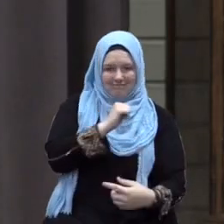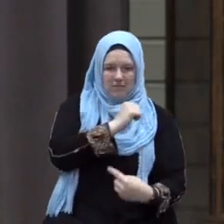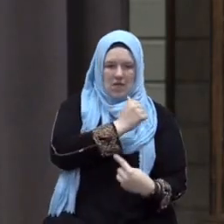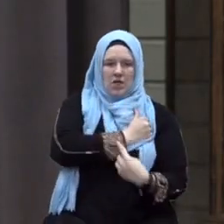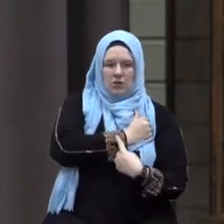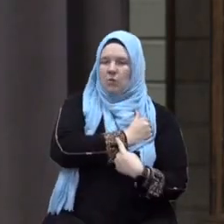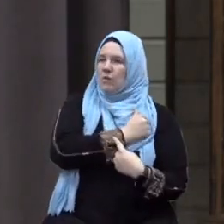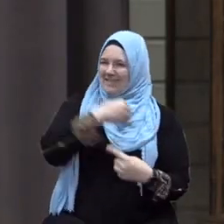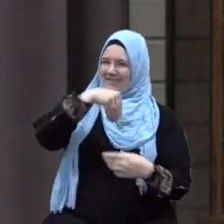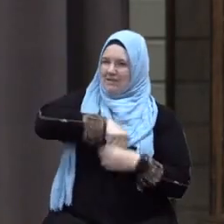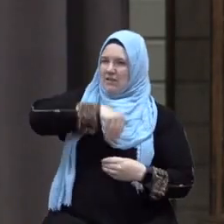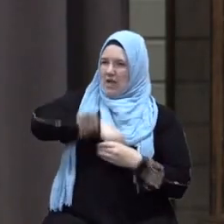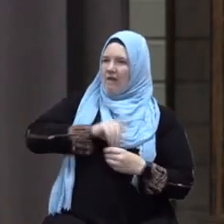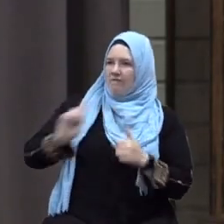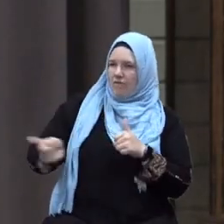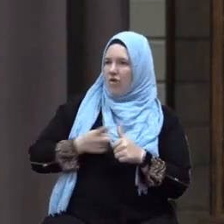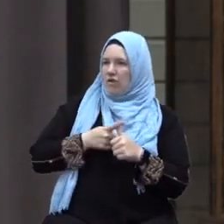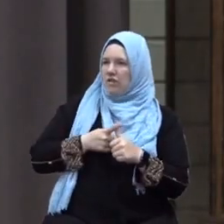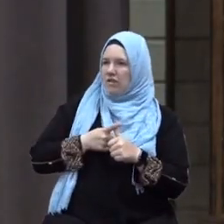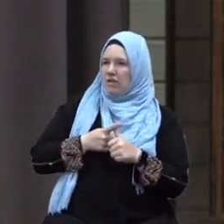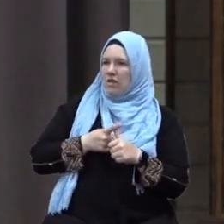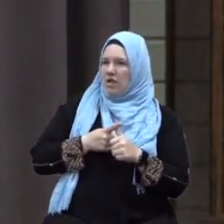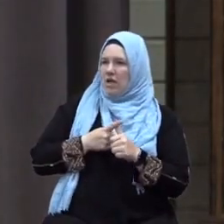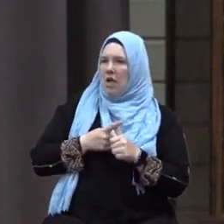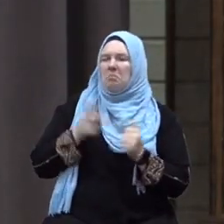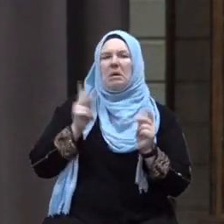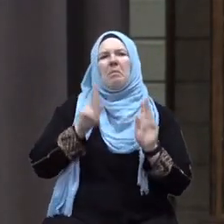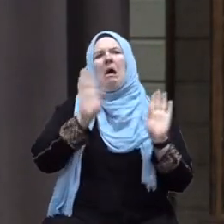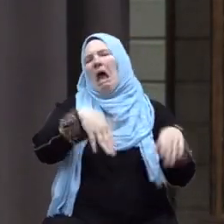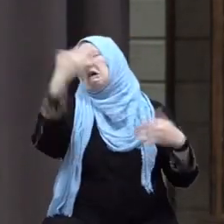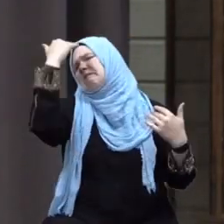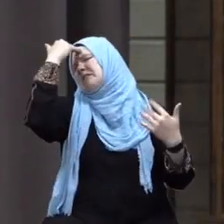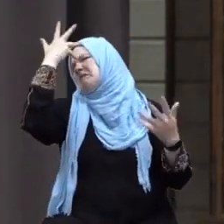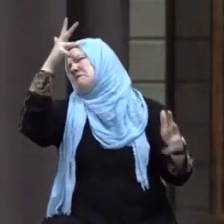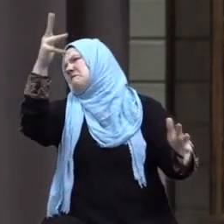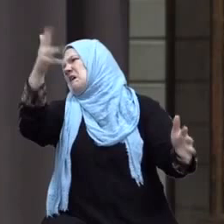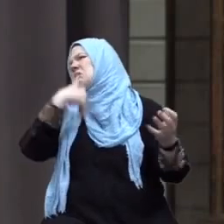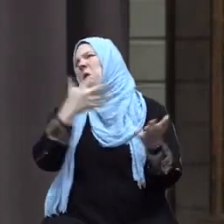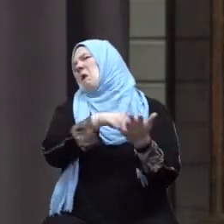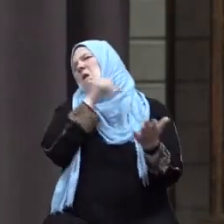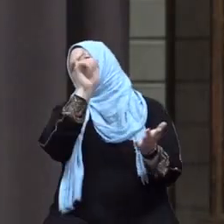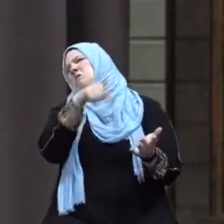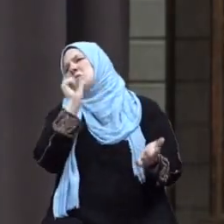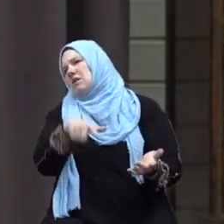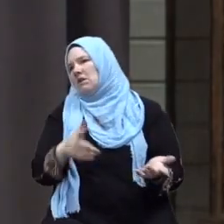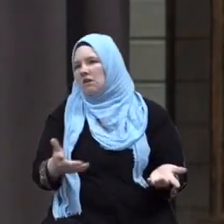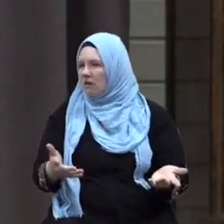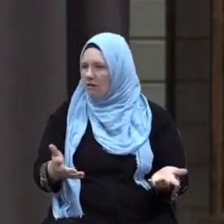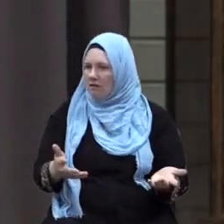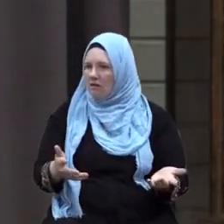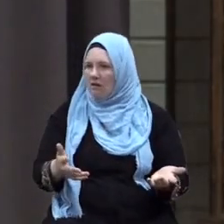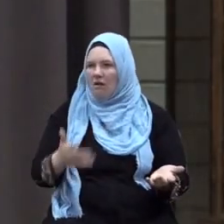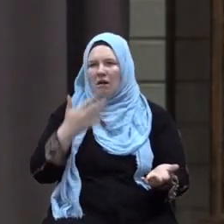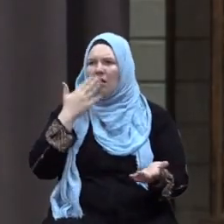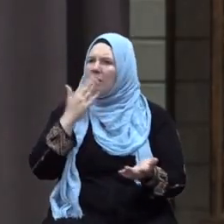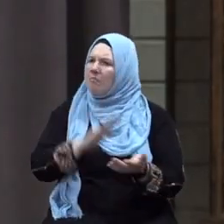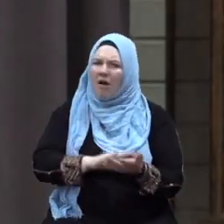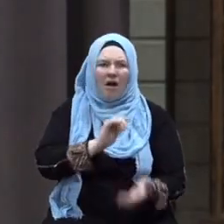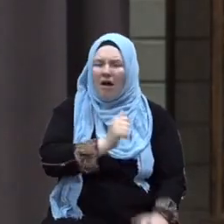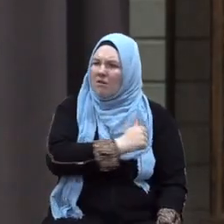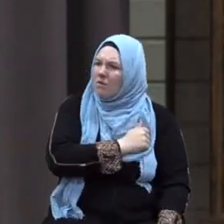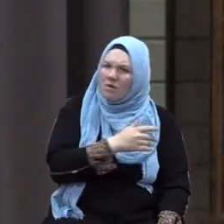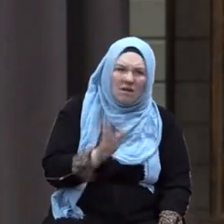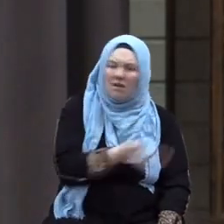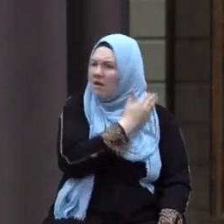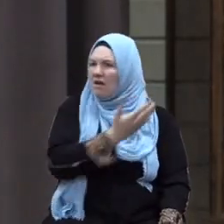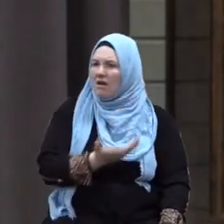faith, our own attitude towards learning our faith, our own attitude towards practicing our faith, our